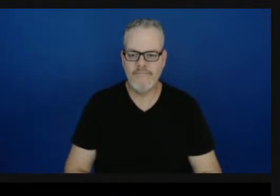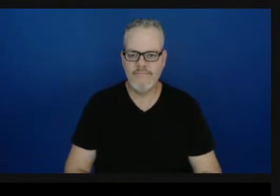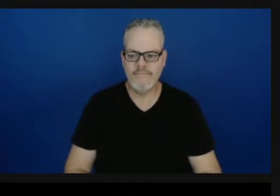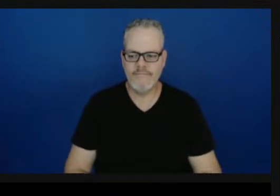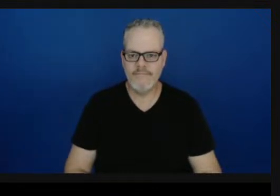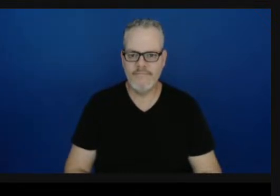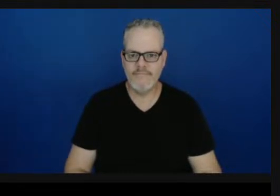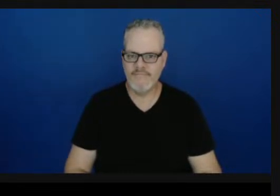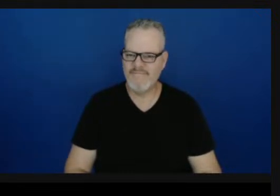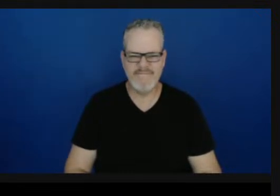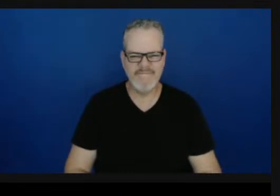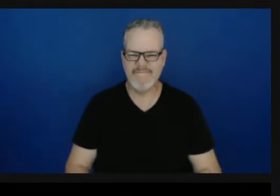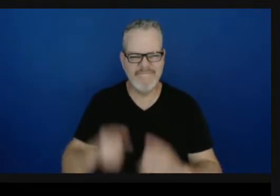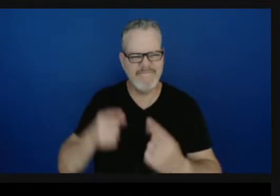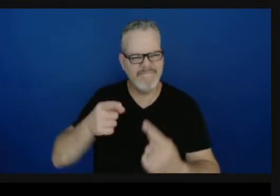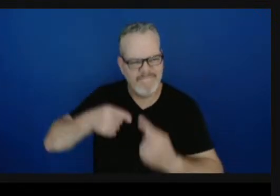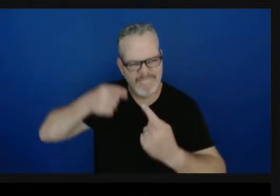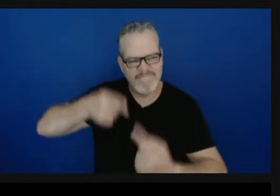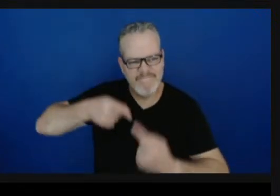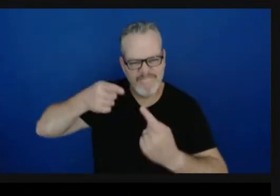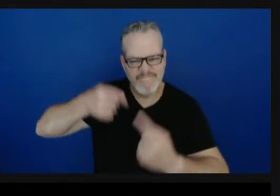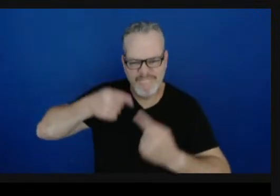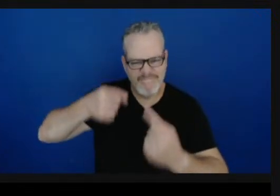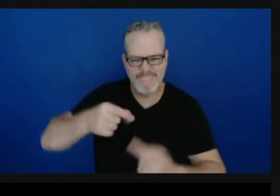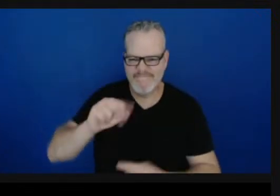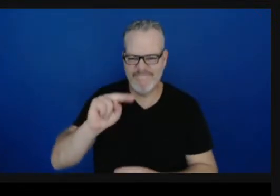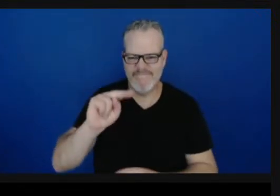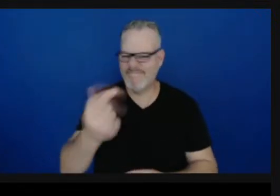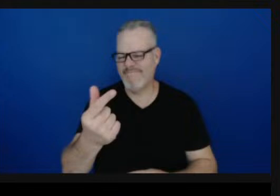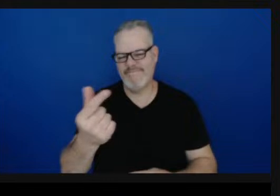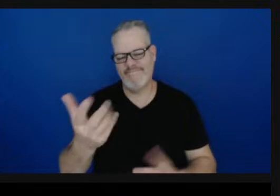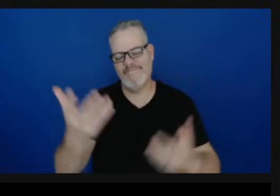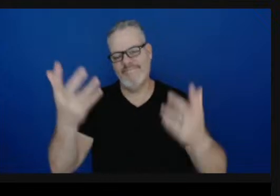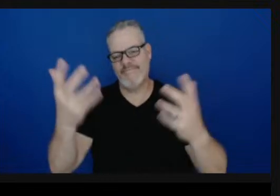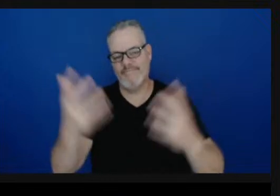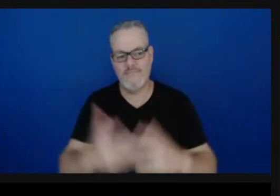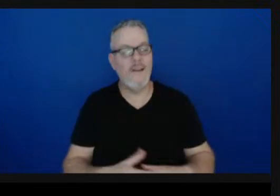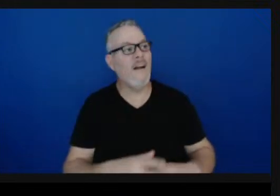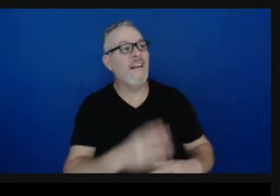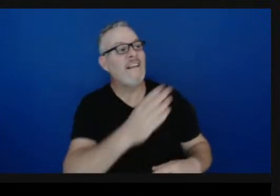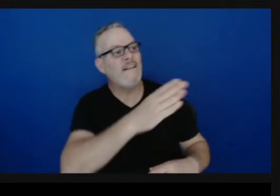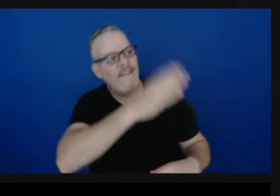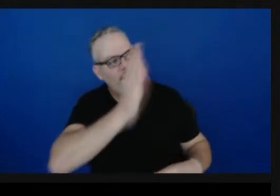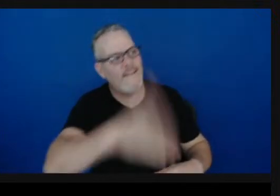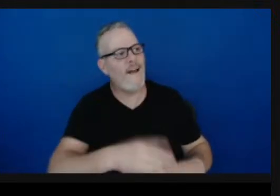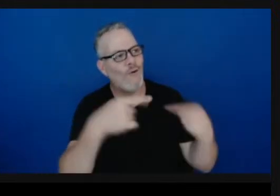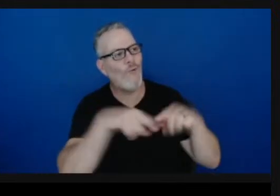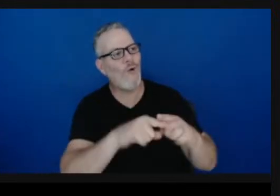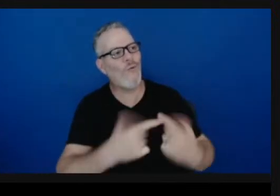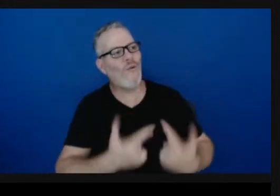No, it doesn't want to go on that one. Never when we're live, you know?